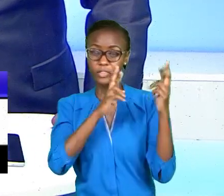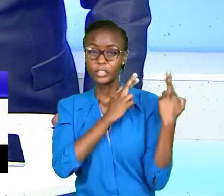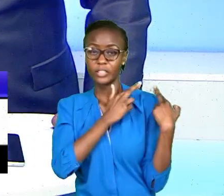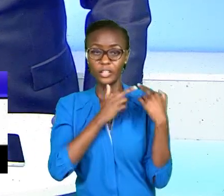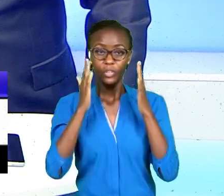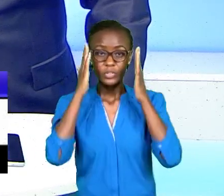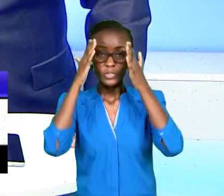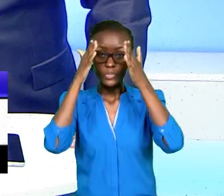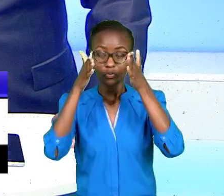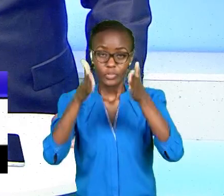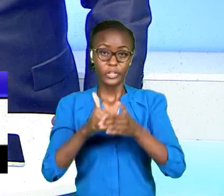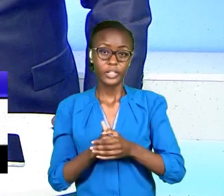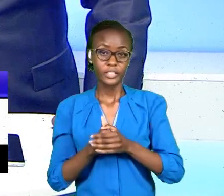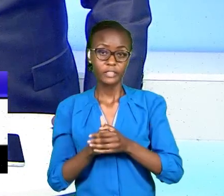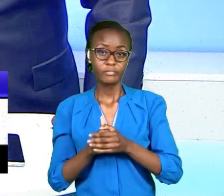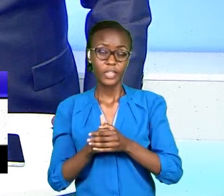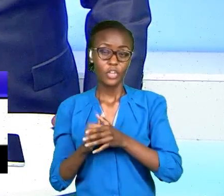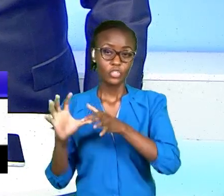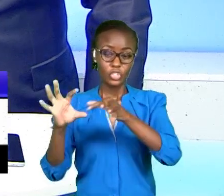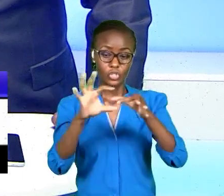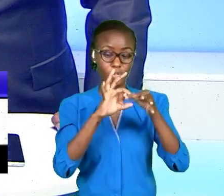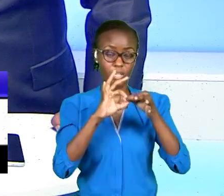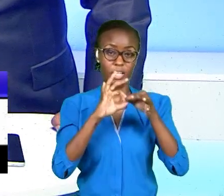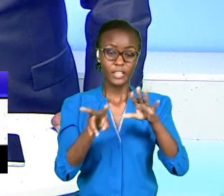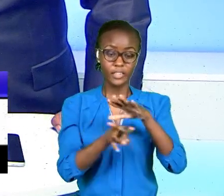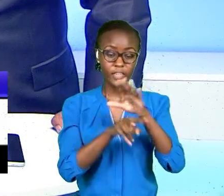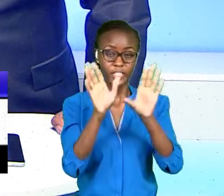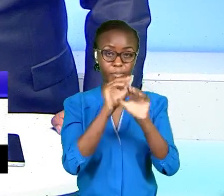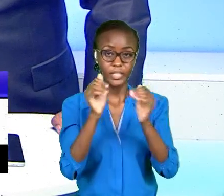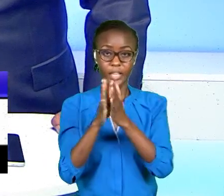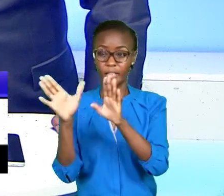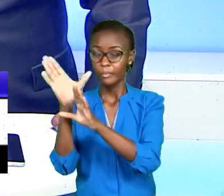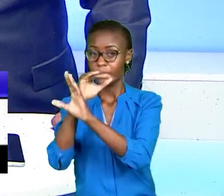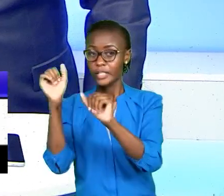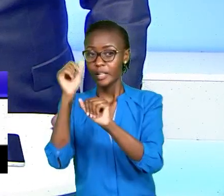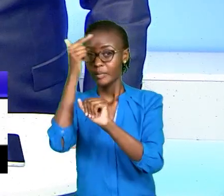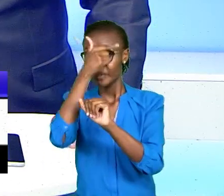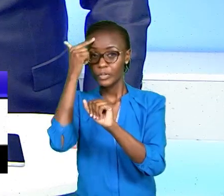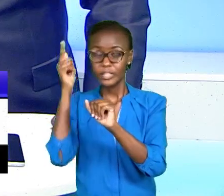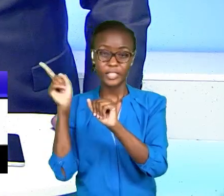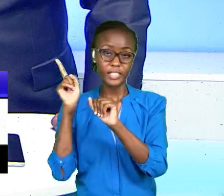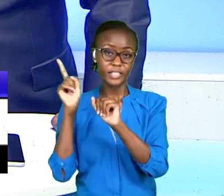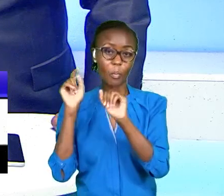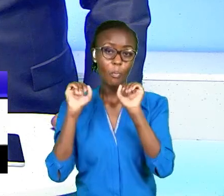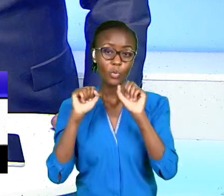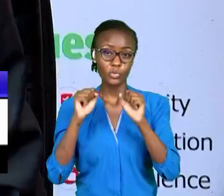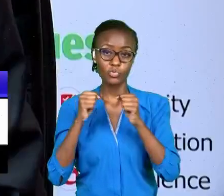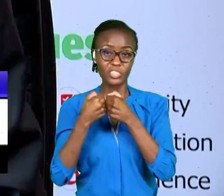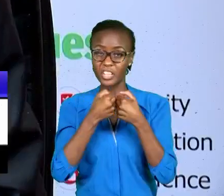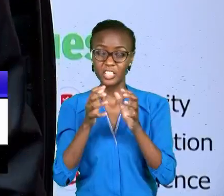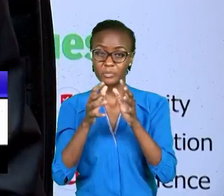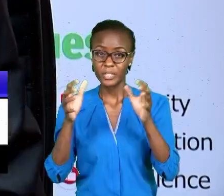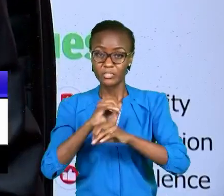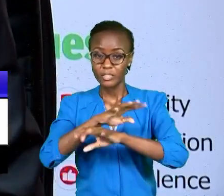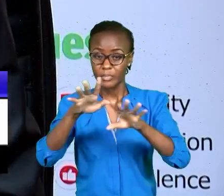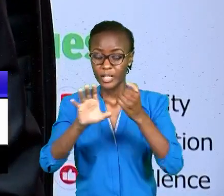their energies in reconciling the president and his deputy, noting that it has a ripple effect in the harmony of the country. The